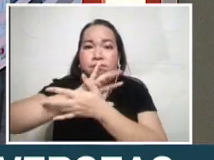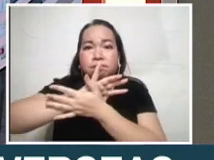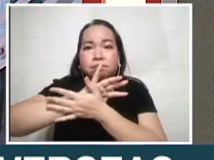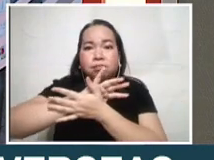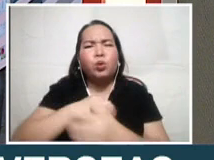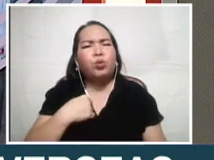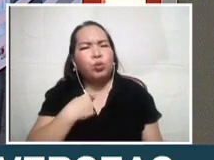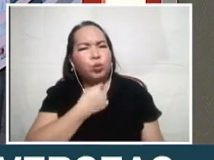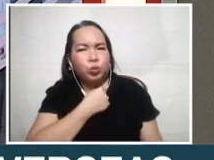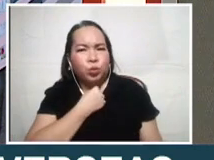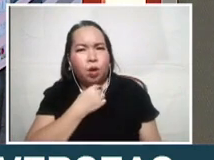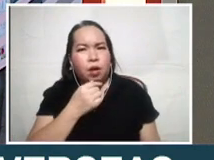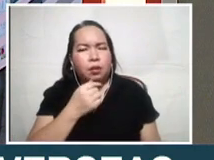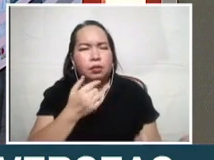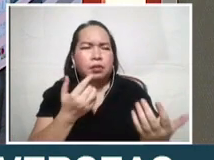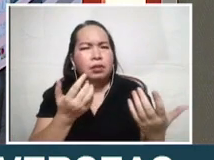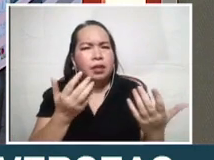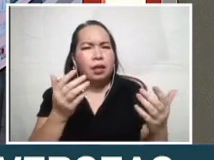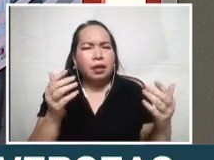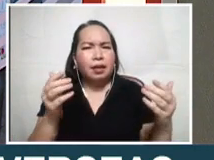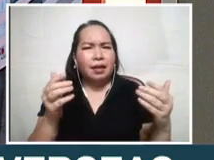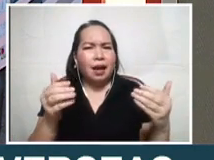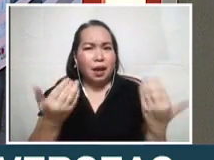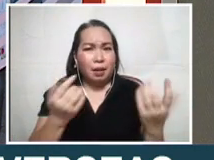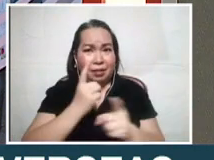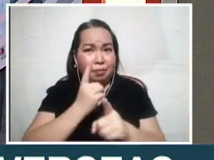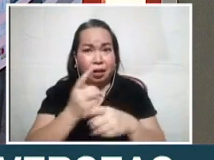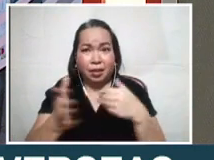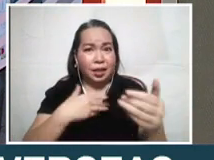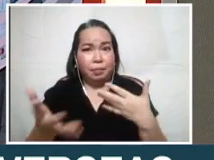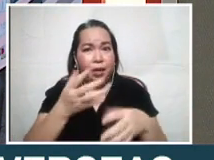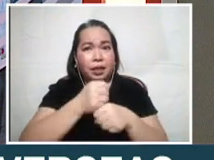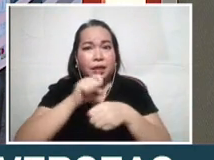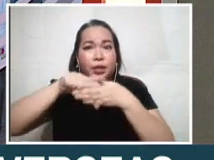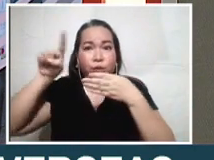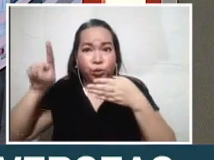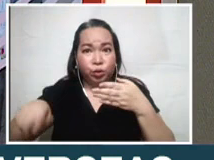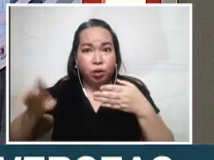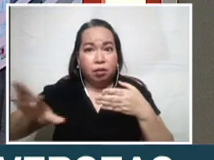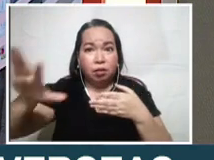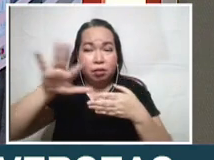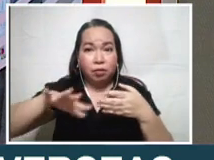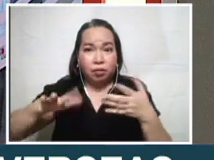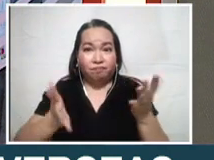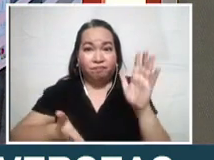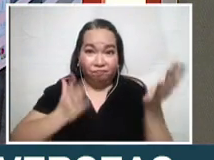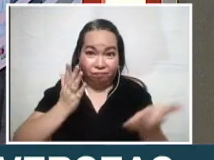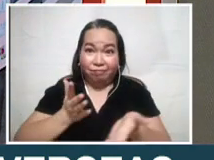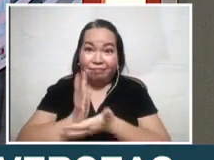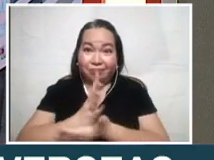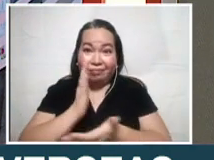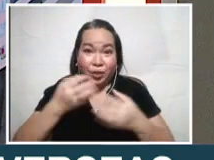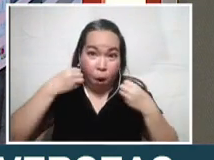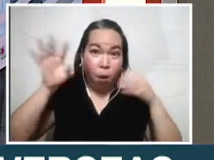Secretary. Is this the right thing for us to be rushing everybody, bringing home everybody to